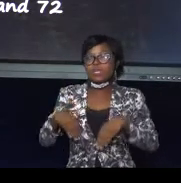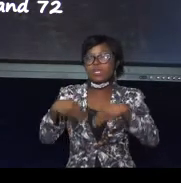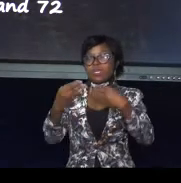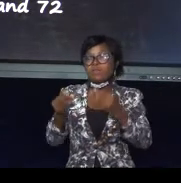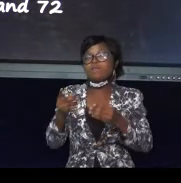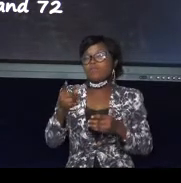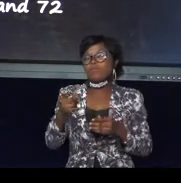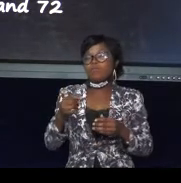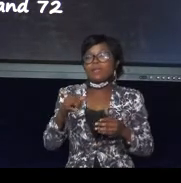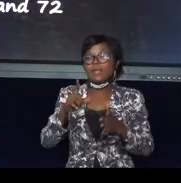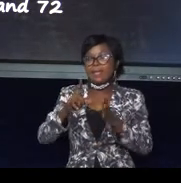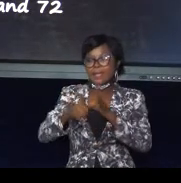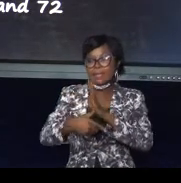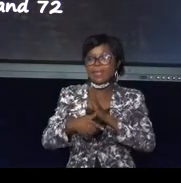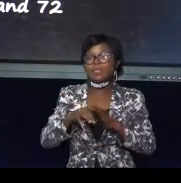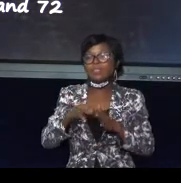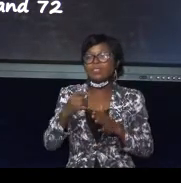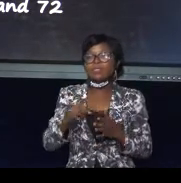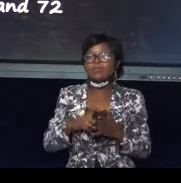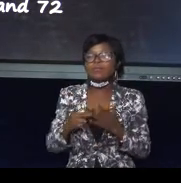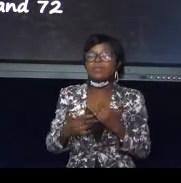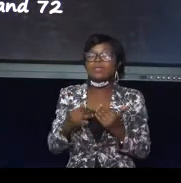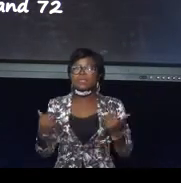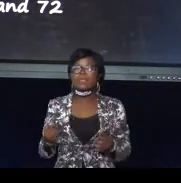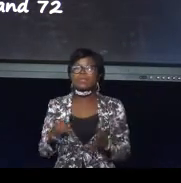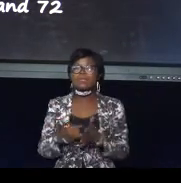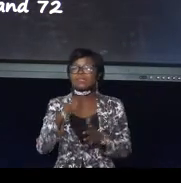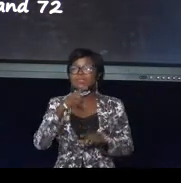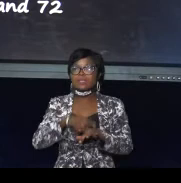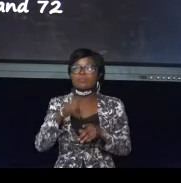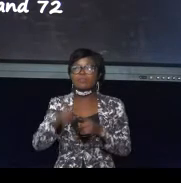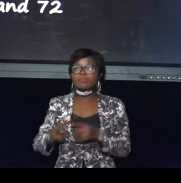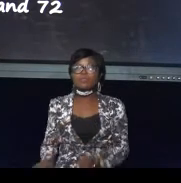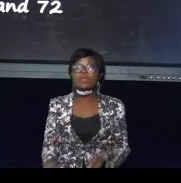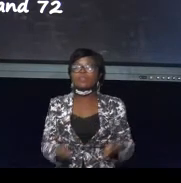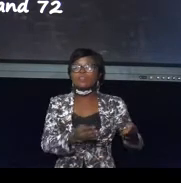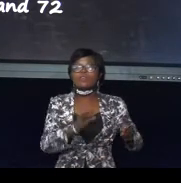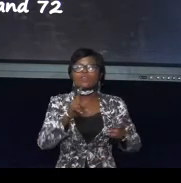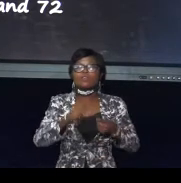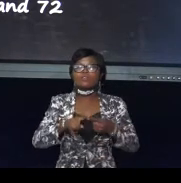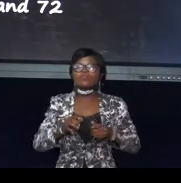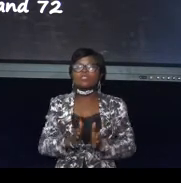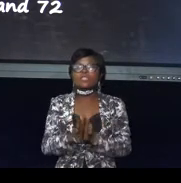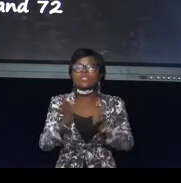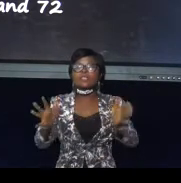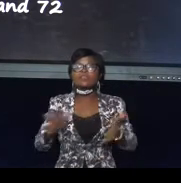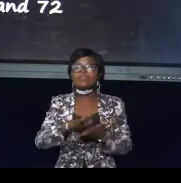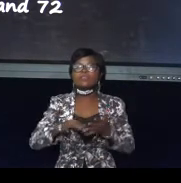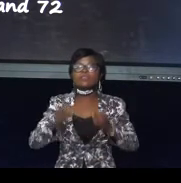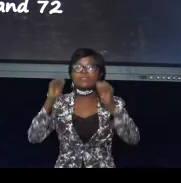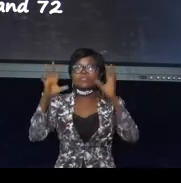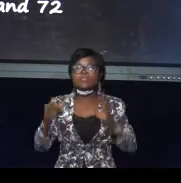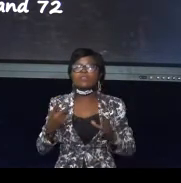assessment. We'll give the link later in the program. Now it's time to hand you over to Uncle Popo for the general